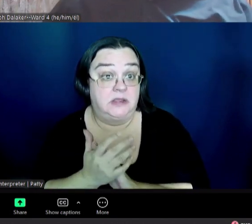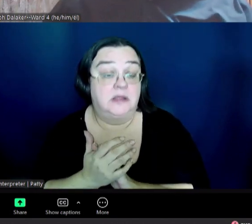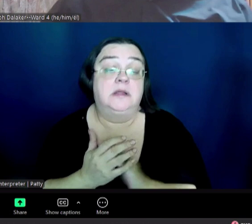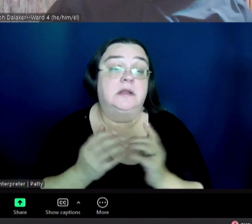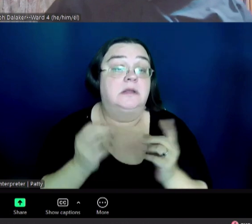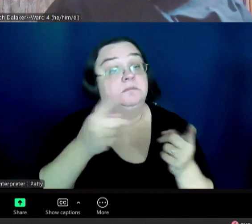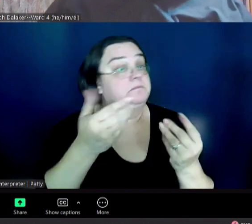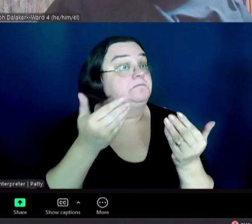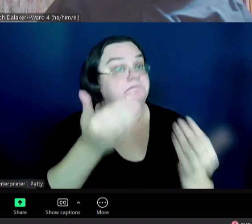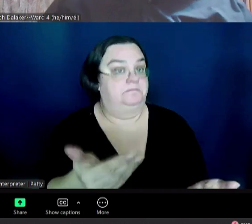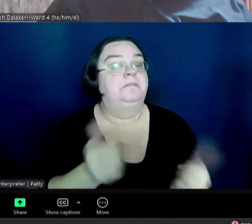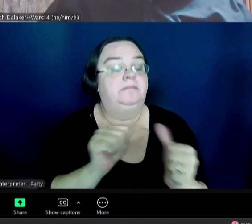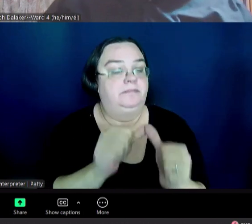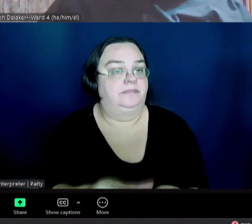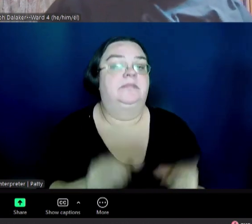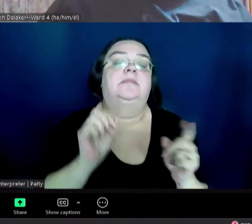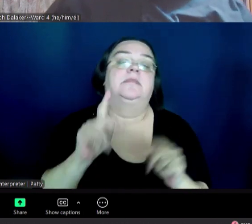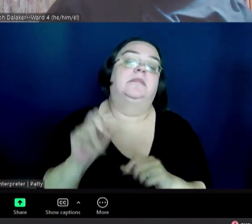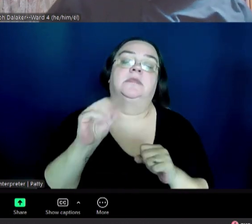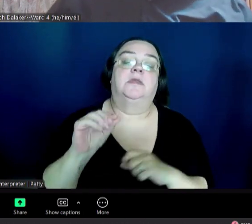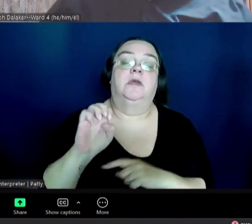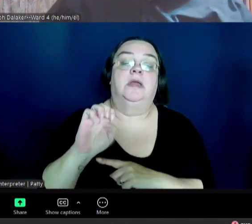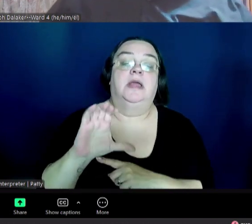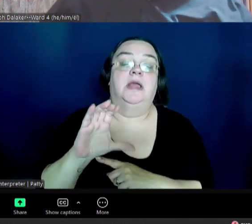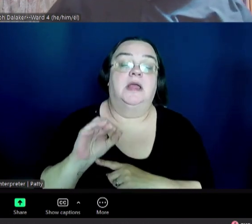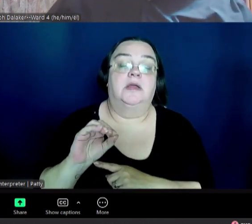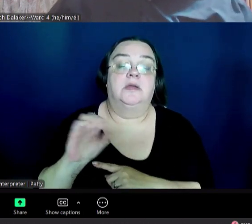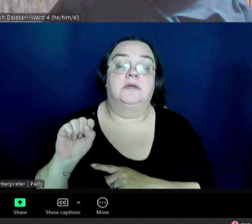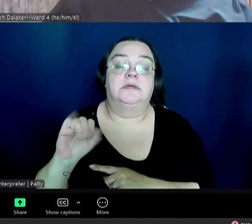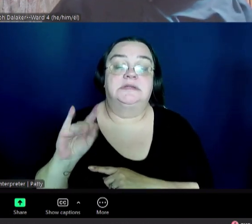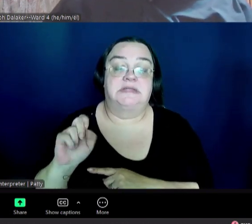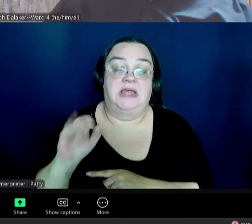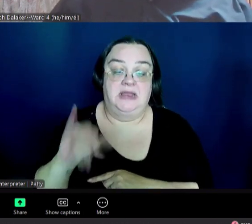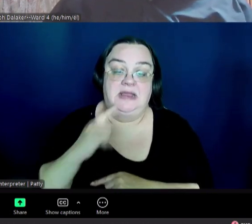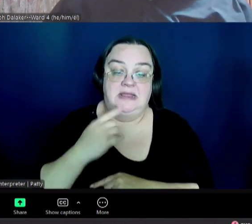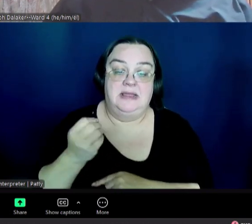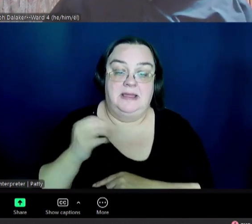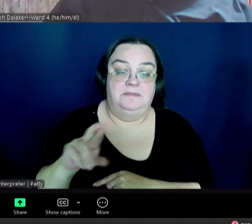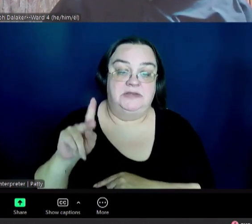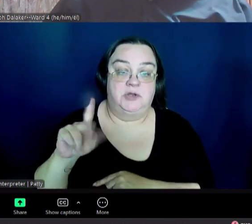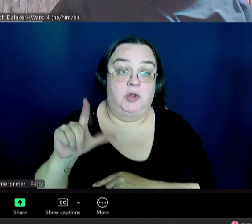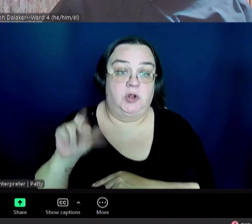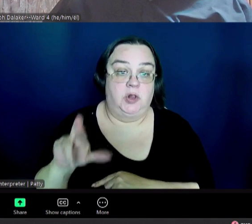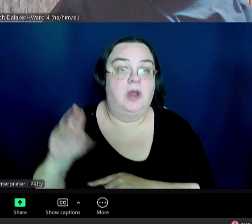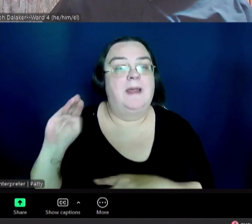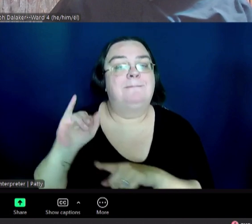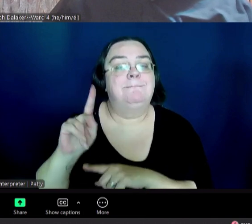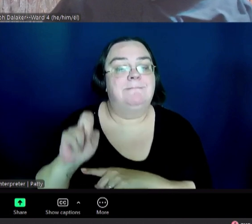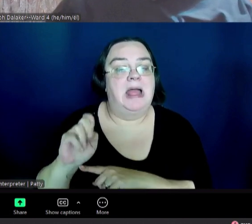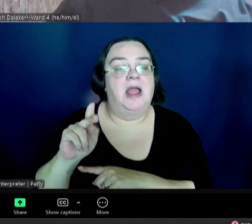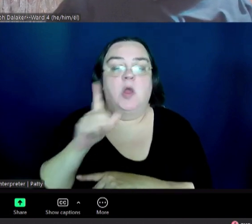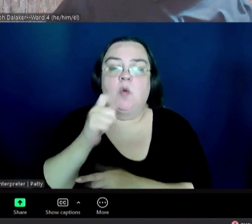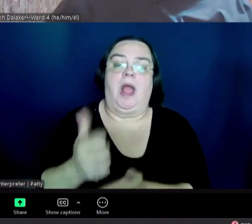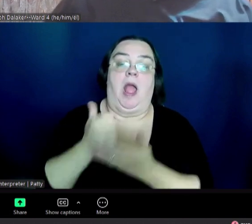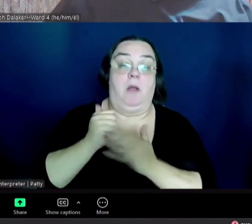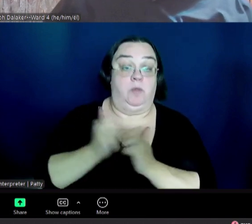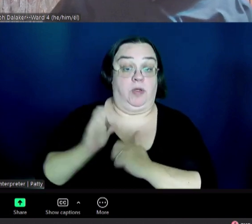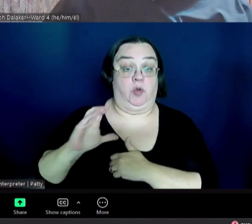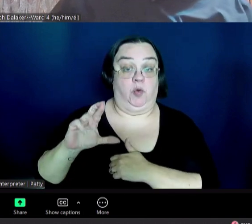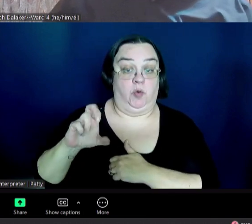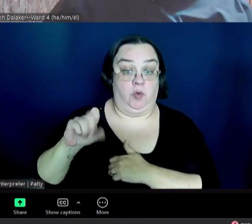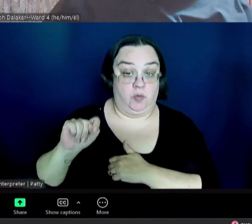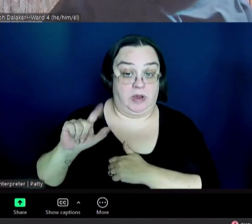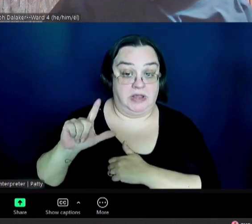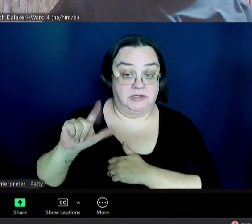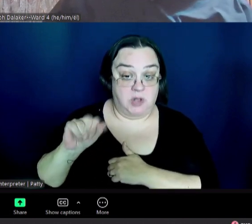going. So EchoSite is Mr. Clark, Mike Clark, who helped us out with Crestlawn, and he's also,